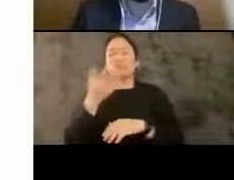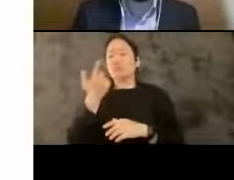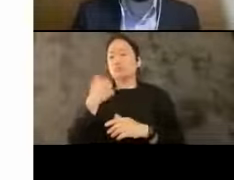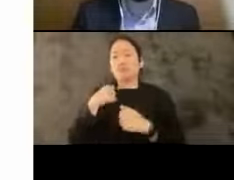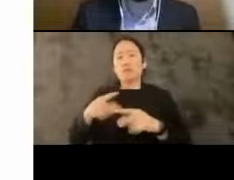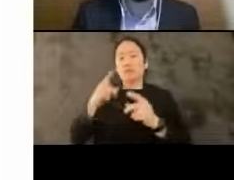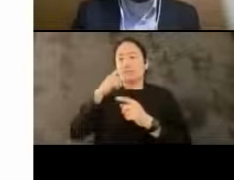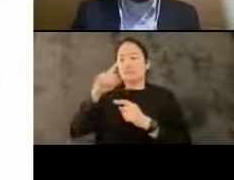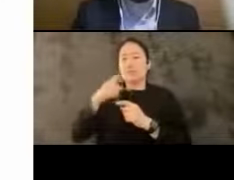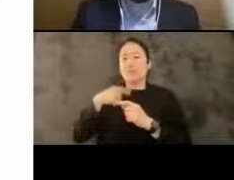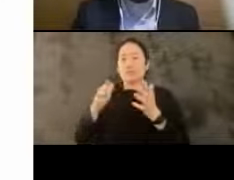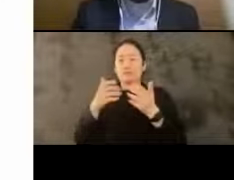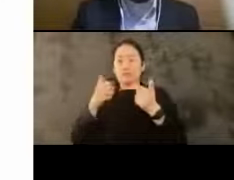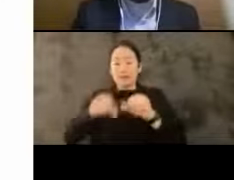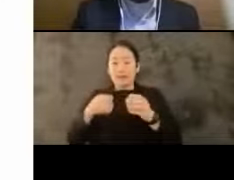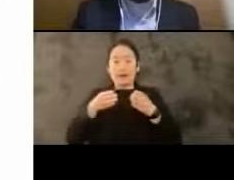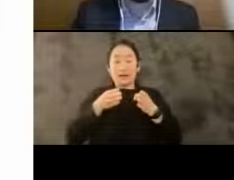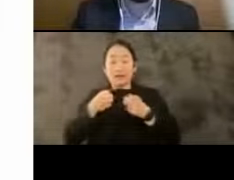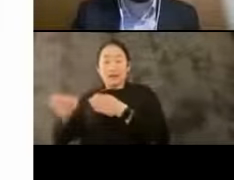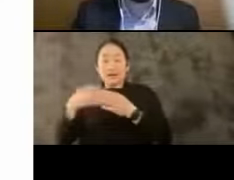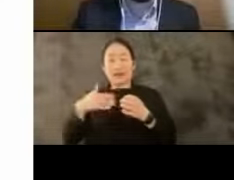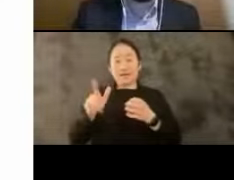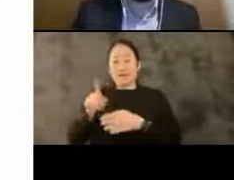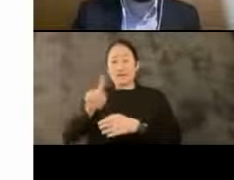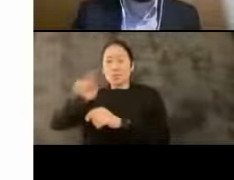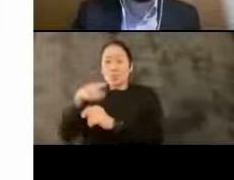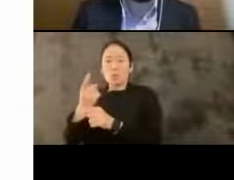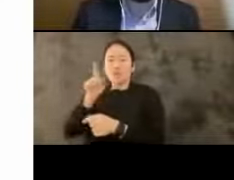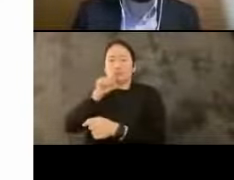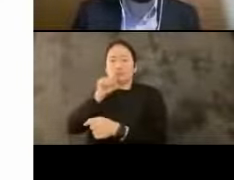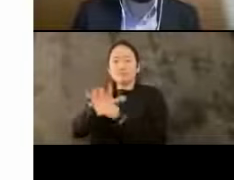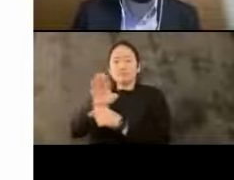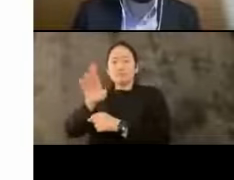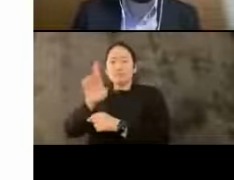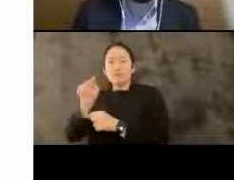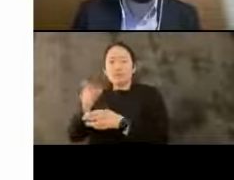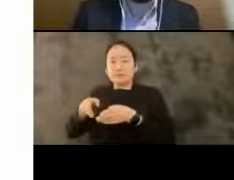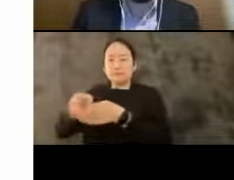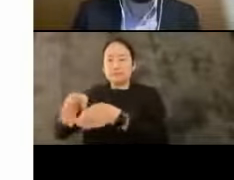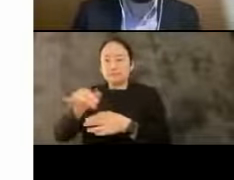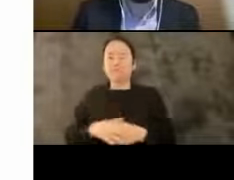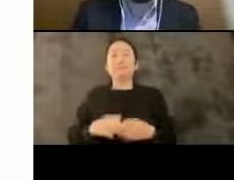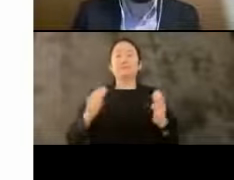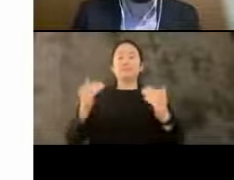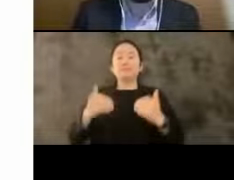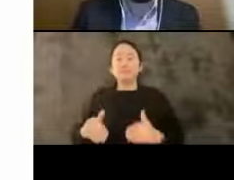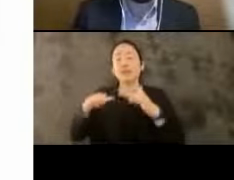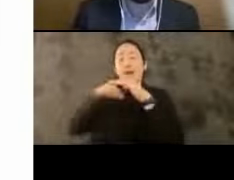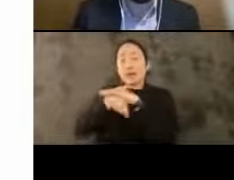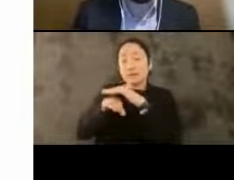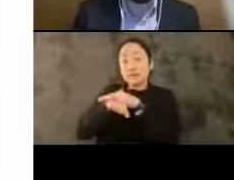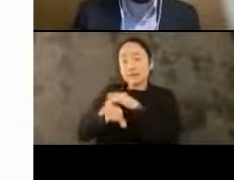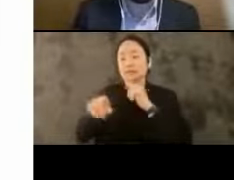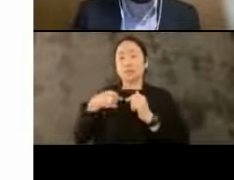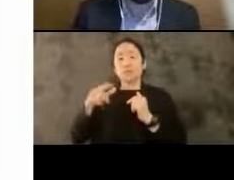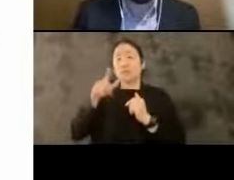have a dedicated lane for BRT. And then accessibility, we were looking at those